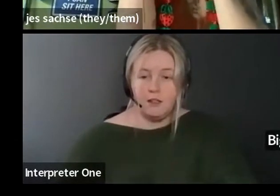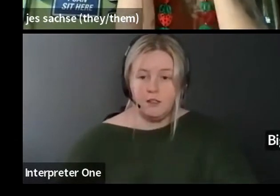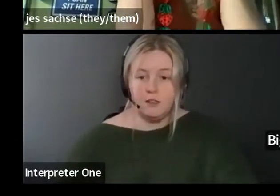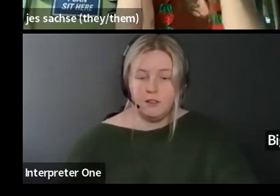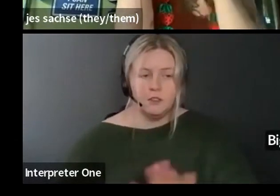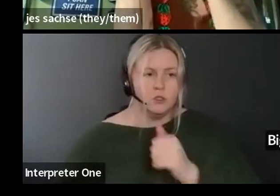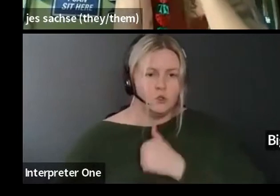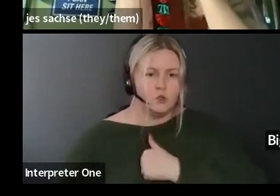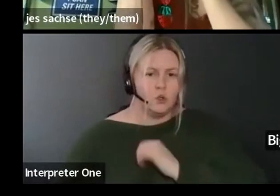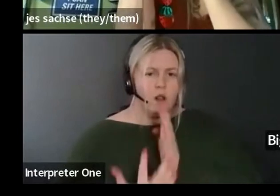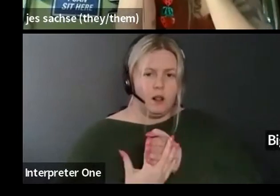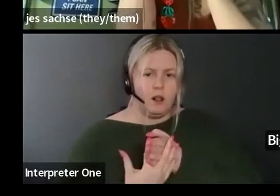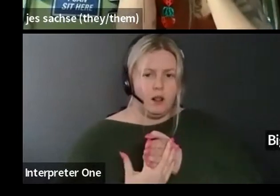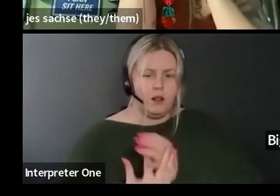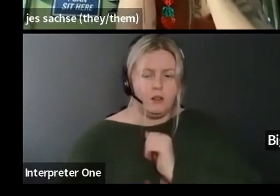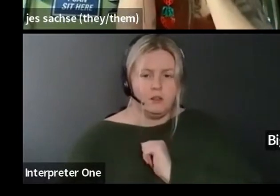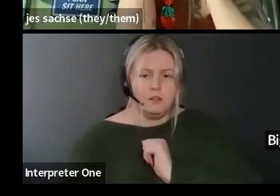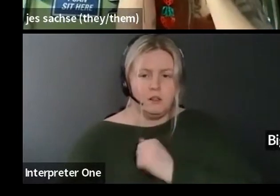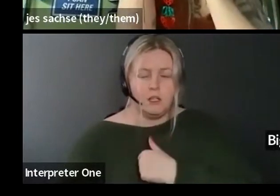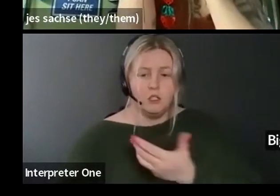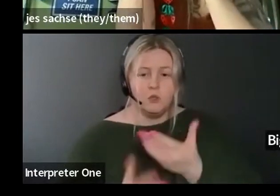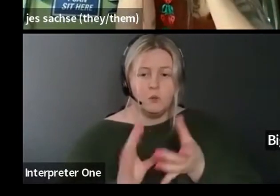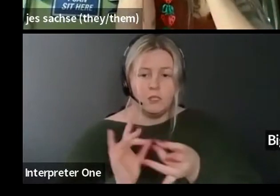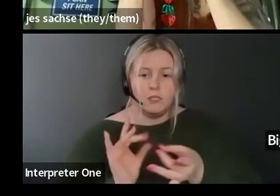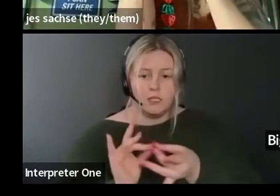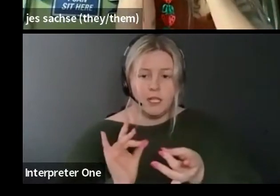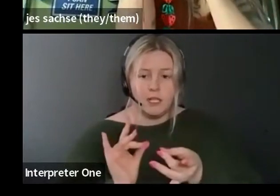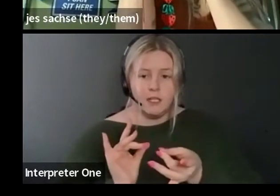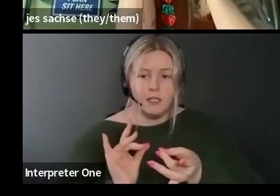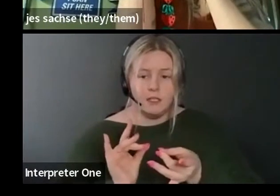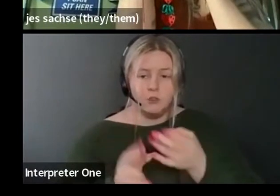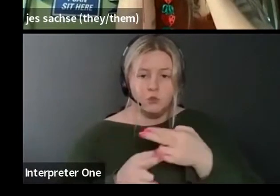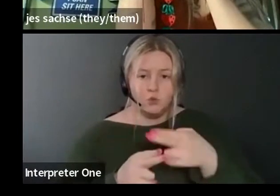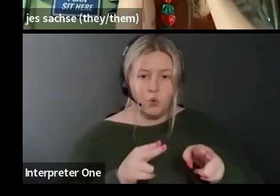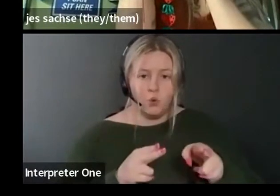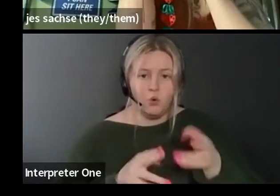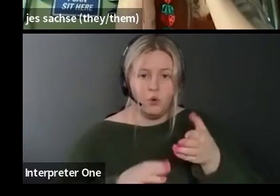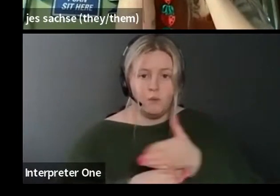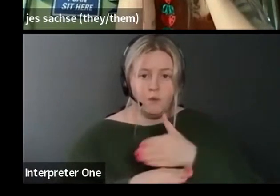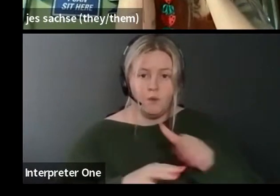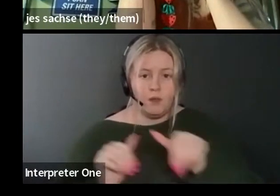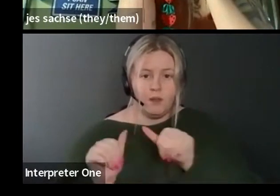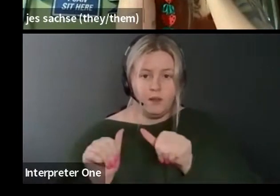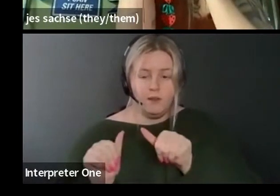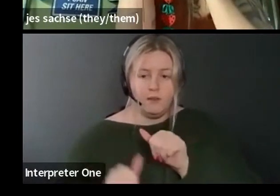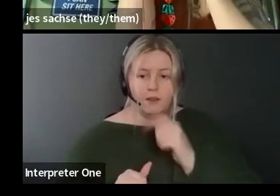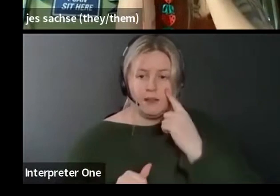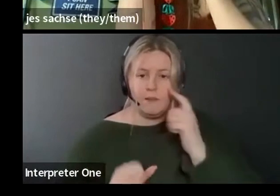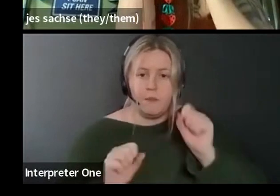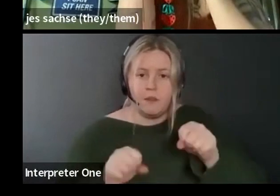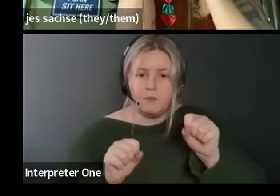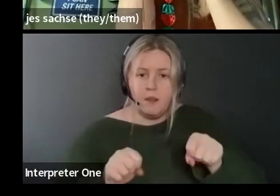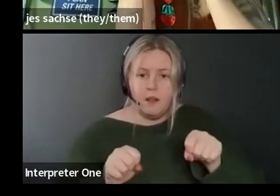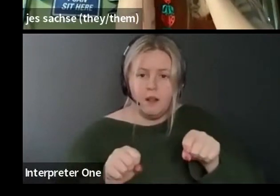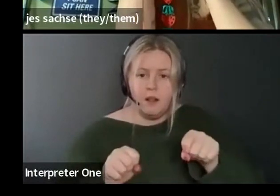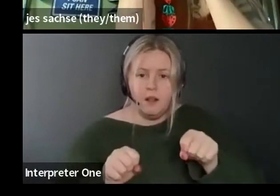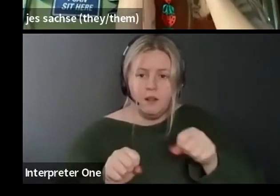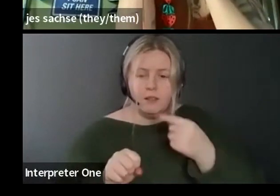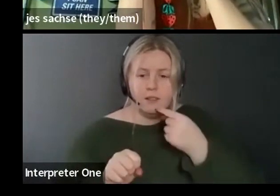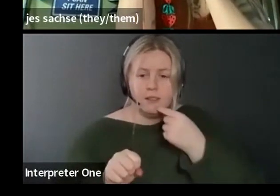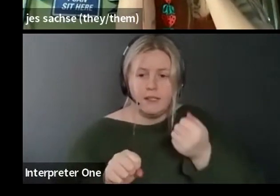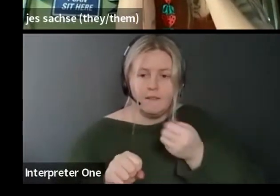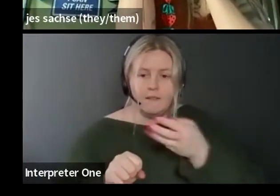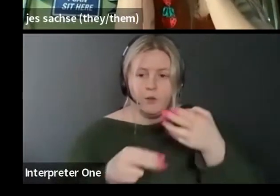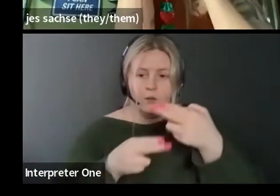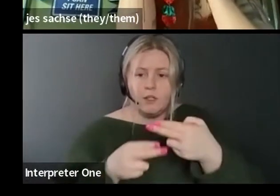Sorry to interrupt. I just wanted to say, like, very briefly before we exit, if it's possible to maybe just say like a few names